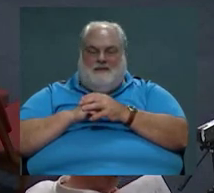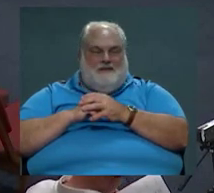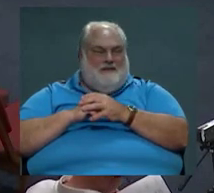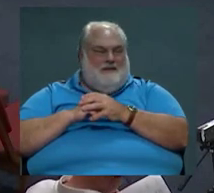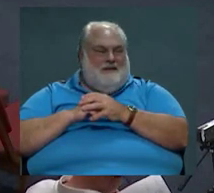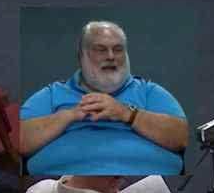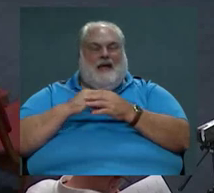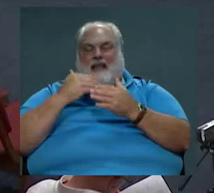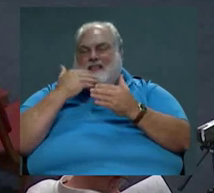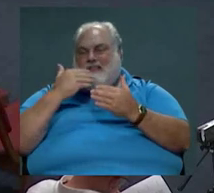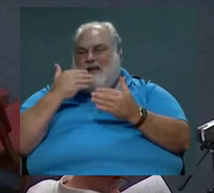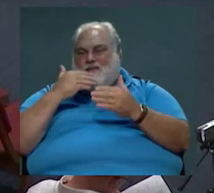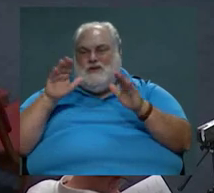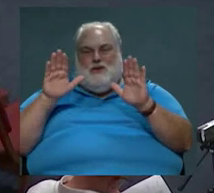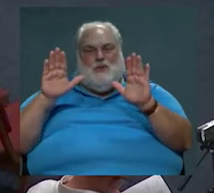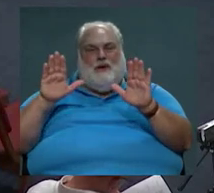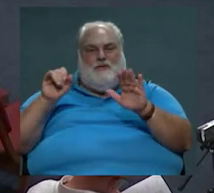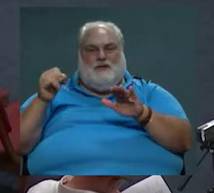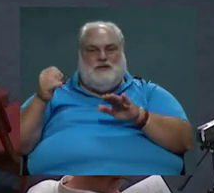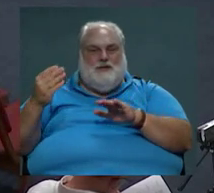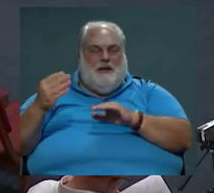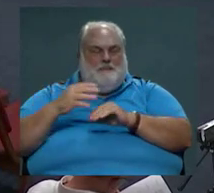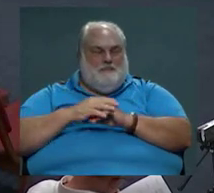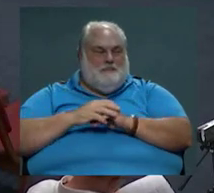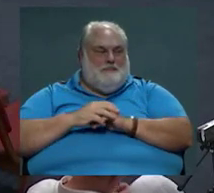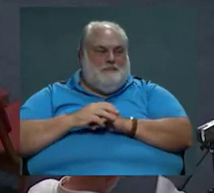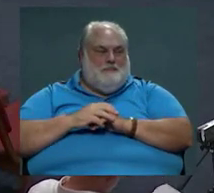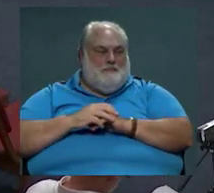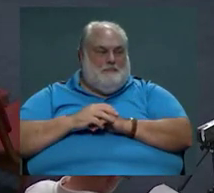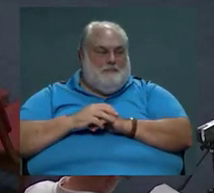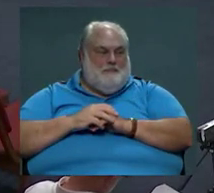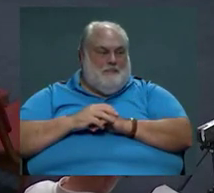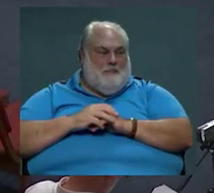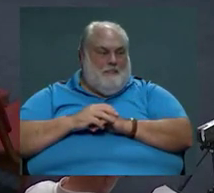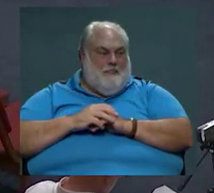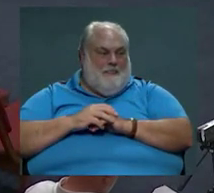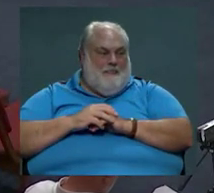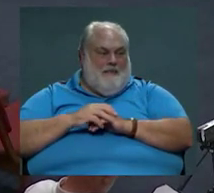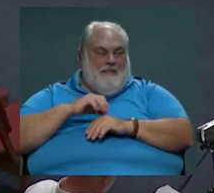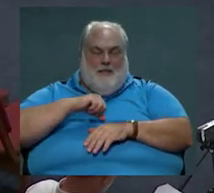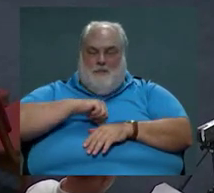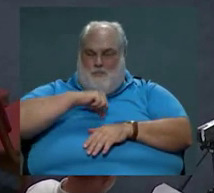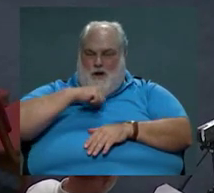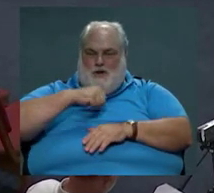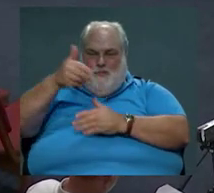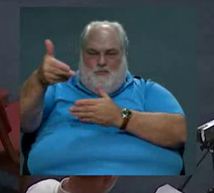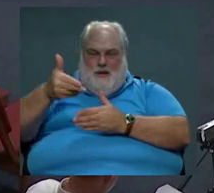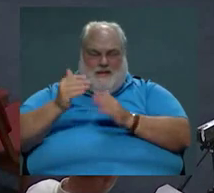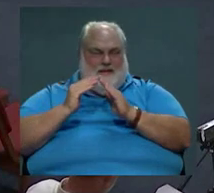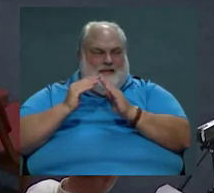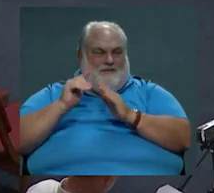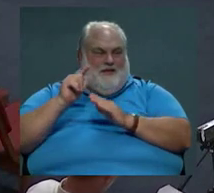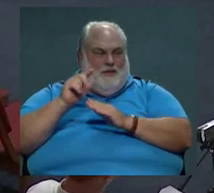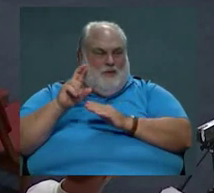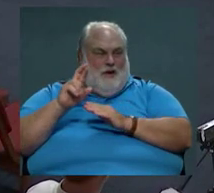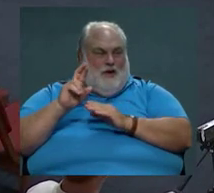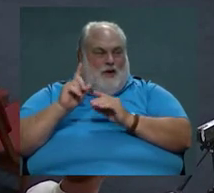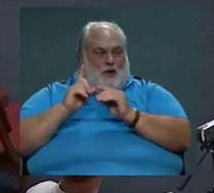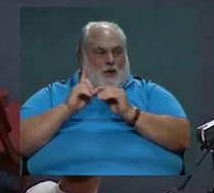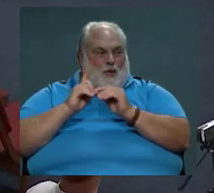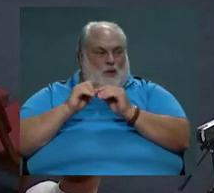You know, thank you for such a great job on what you do and the pride that you bring to our city. We have one